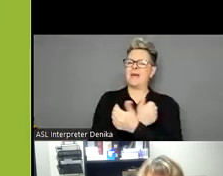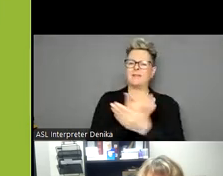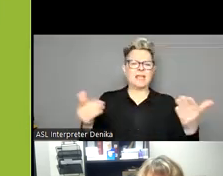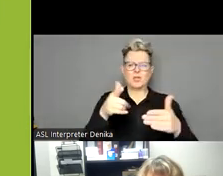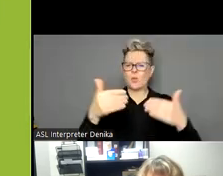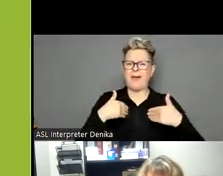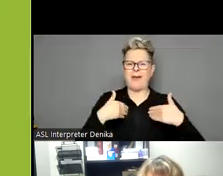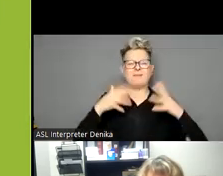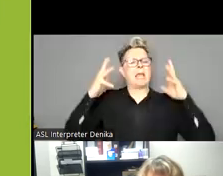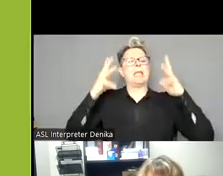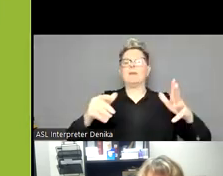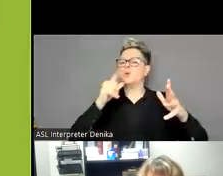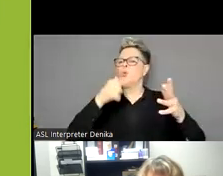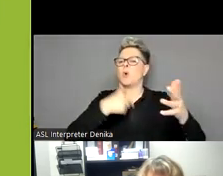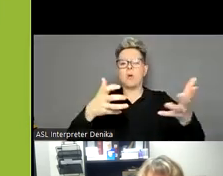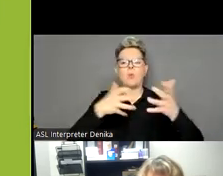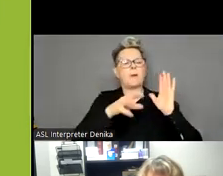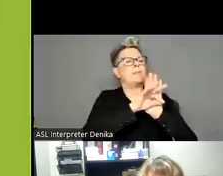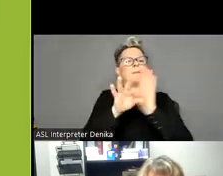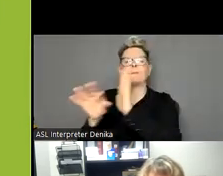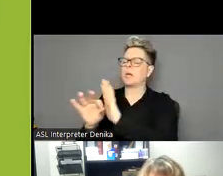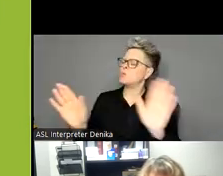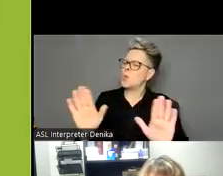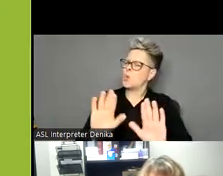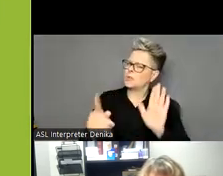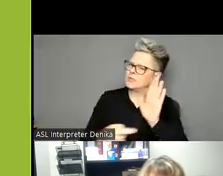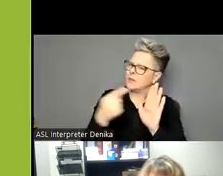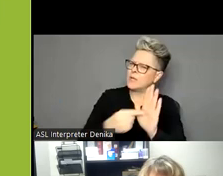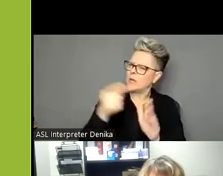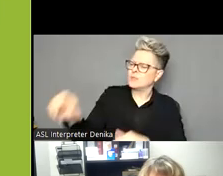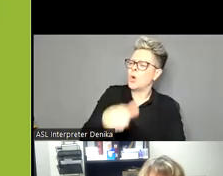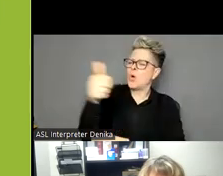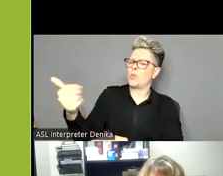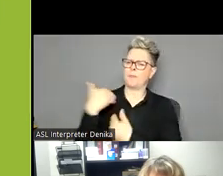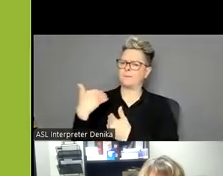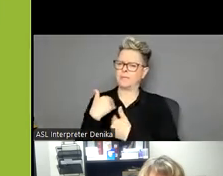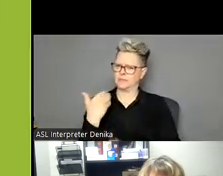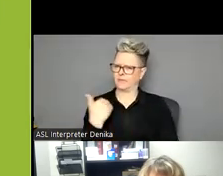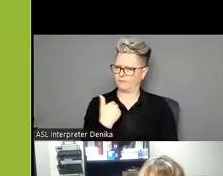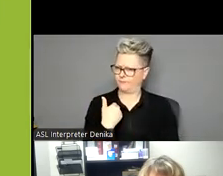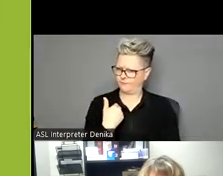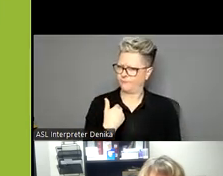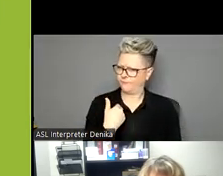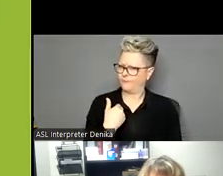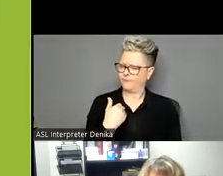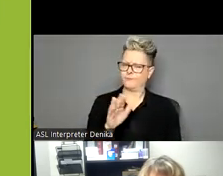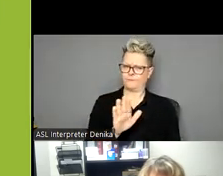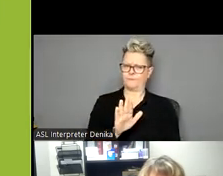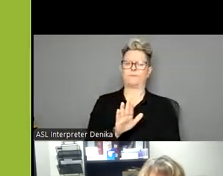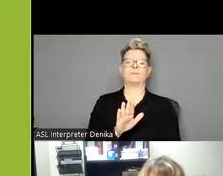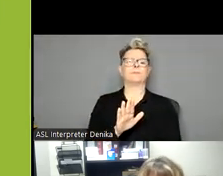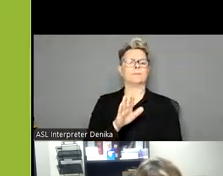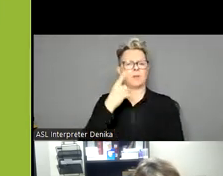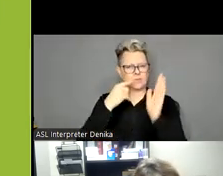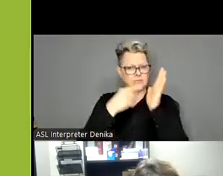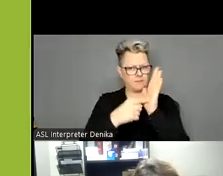want, because sometimes there's other obligations that supersede your wishes when it comes to certain types of property. So for